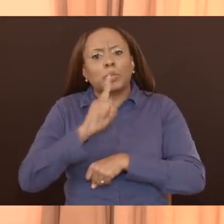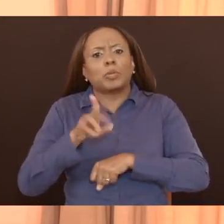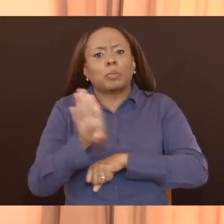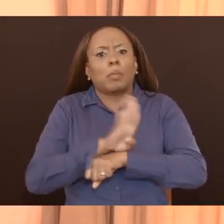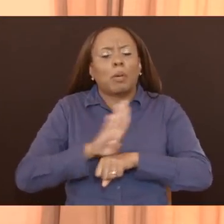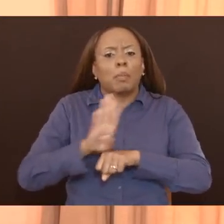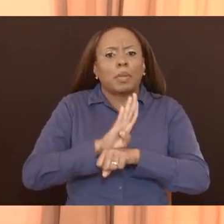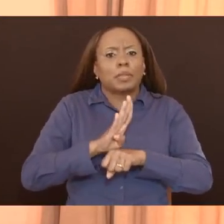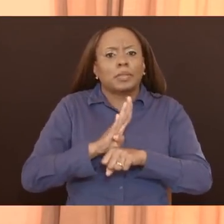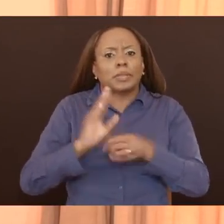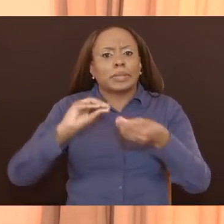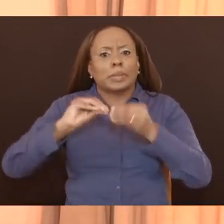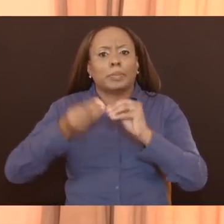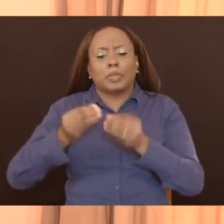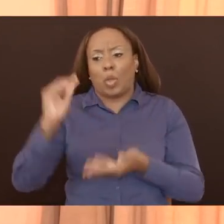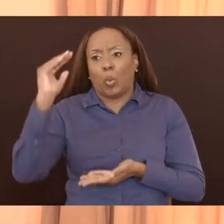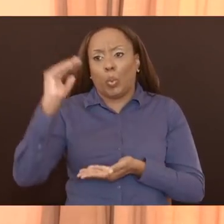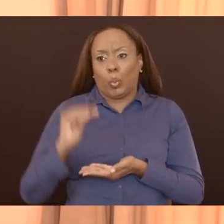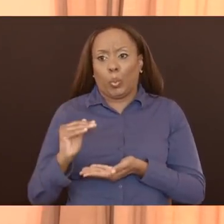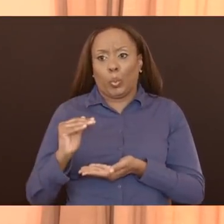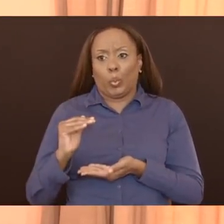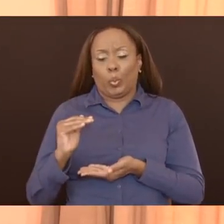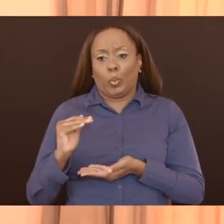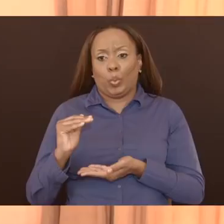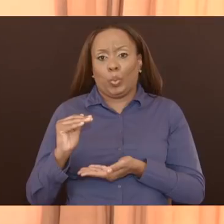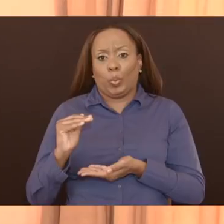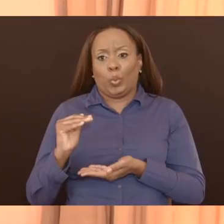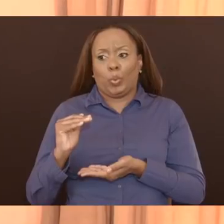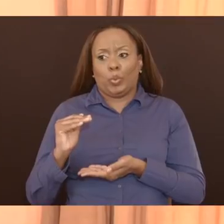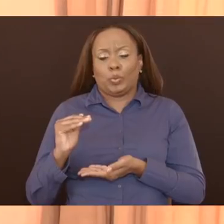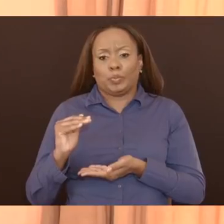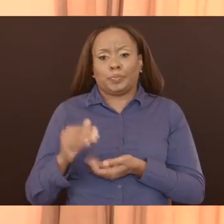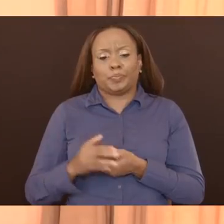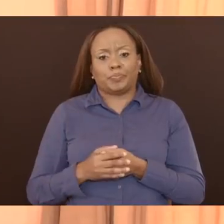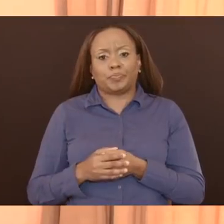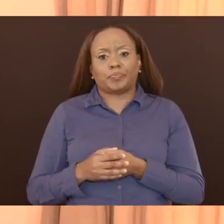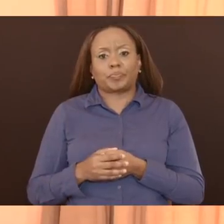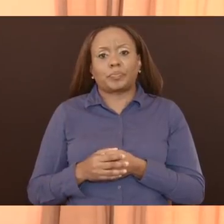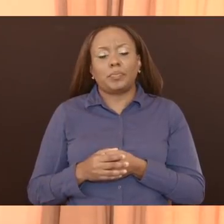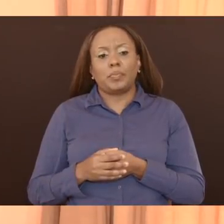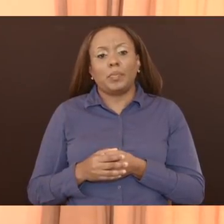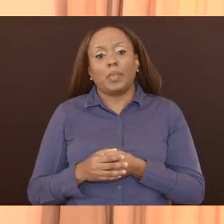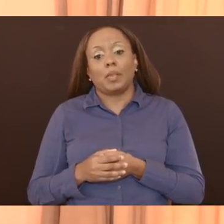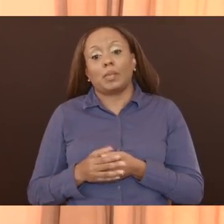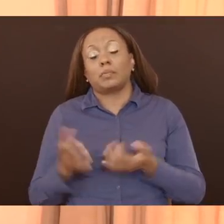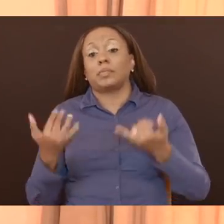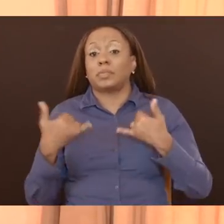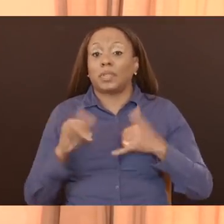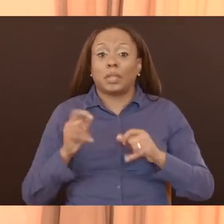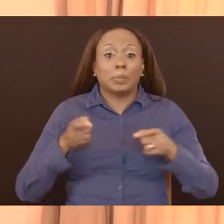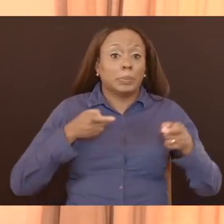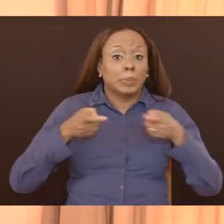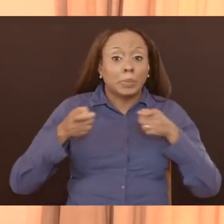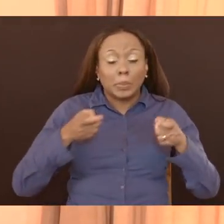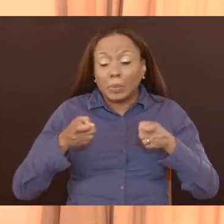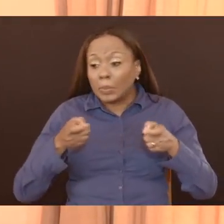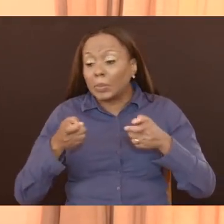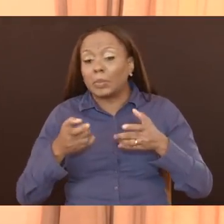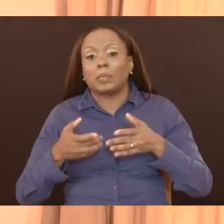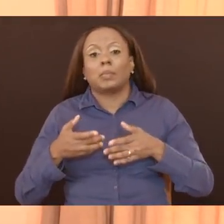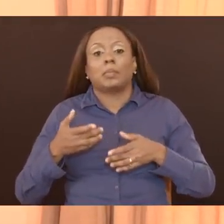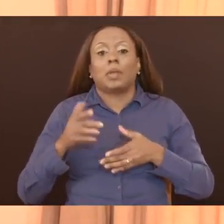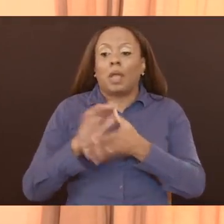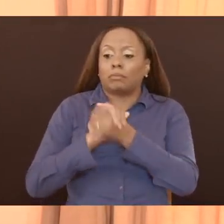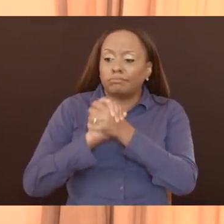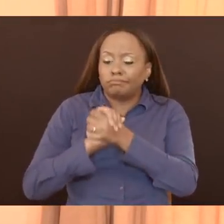at the moment. As I said before, we are still able to manage this process. I congratulate all those persons who are